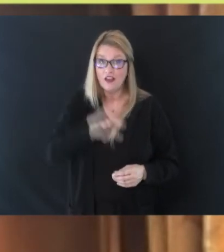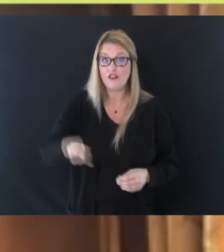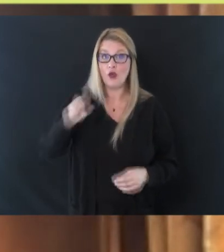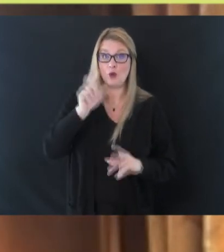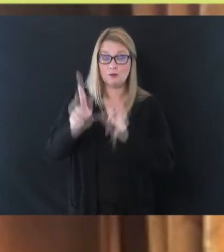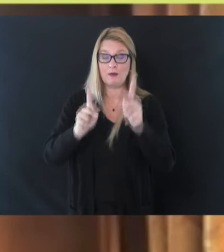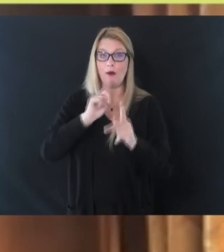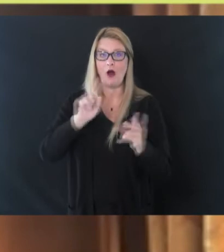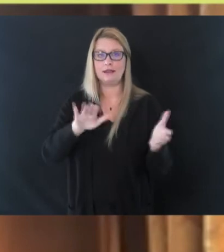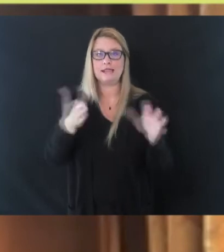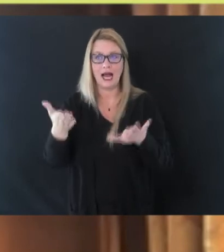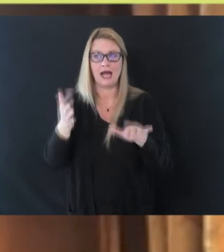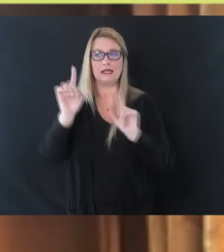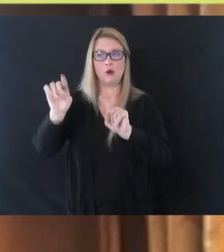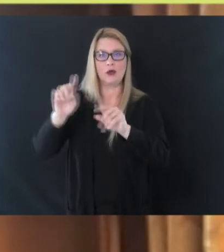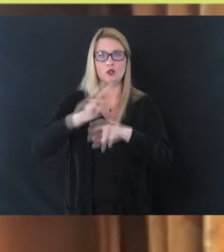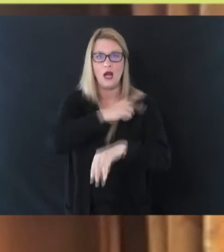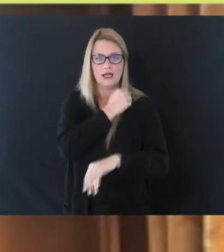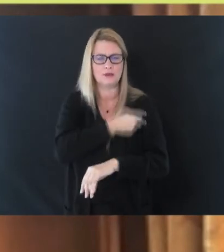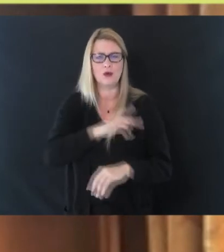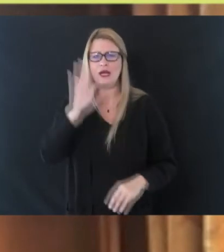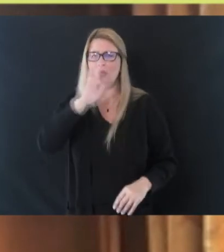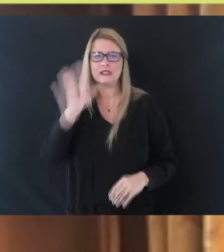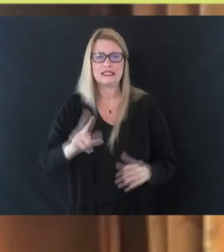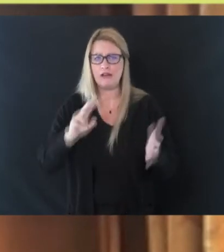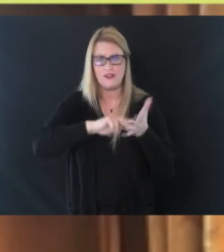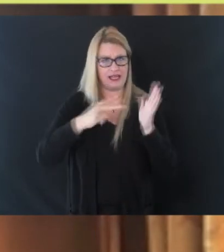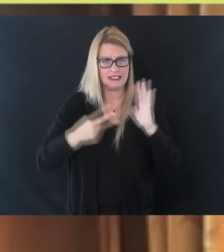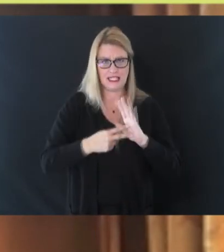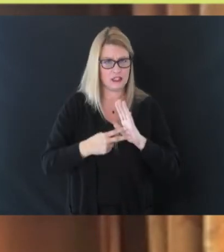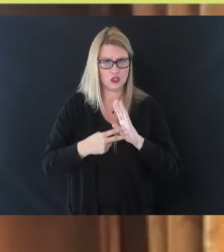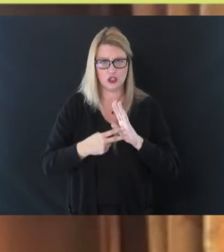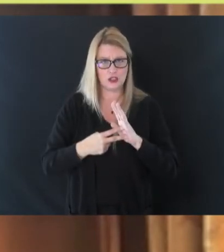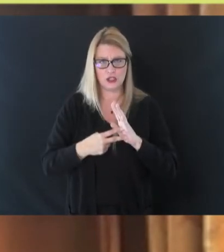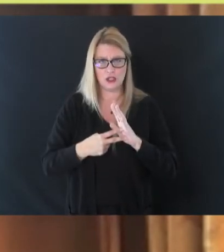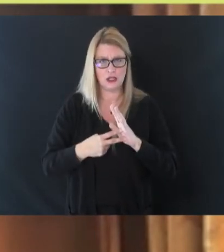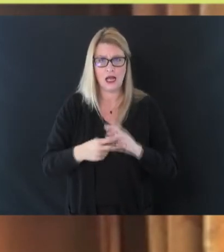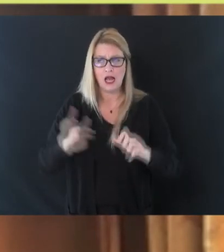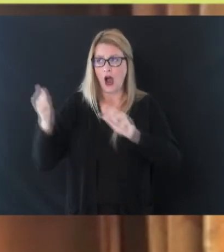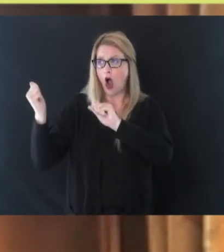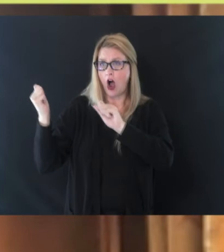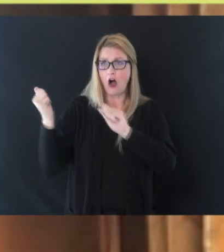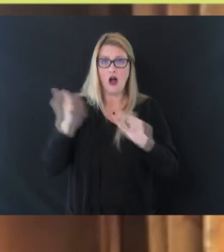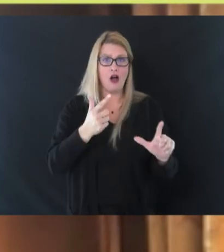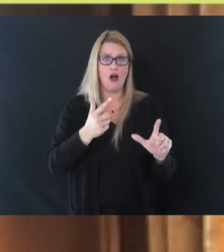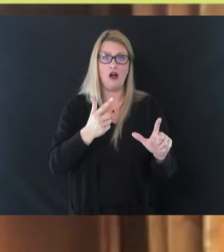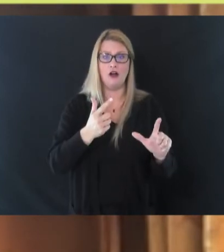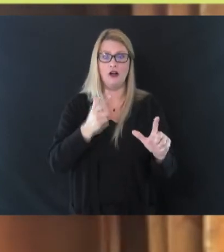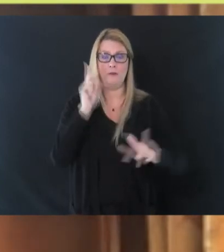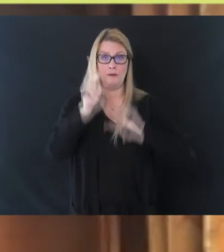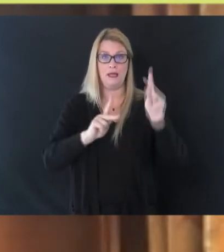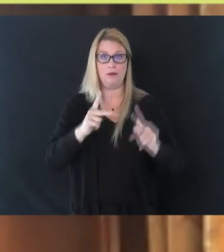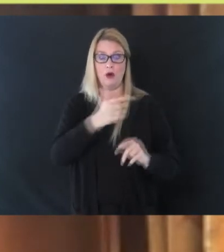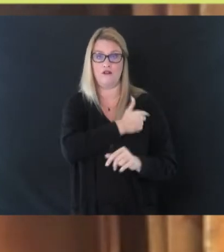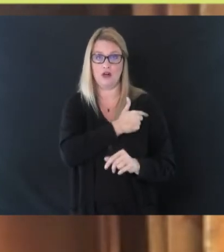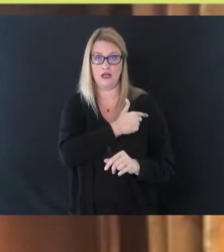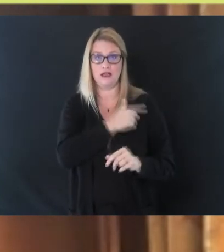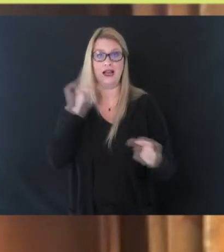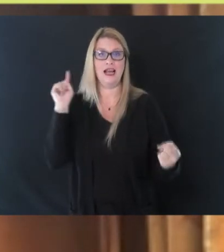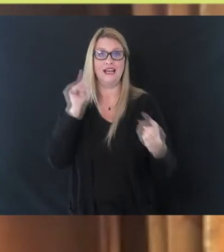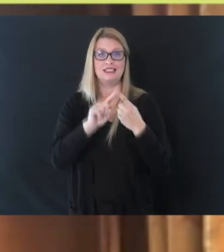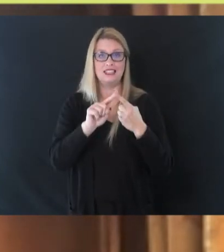hospital. So it was really never our intention to immunize all of the people in these other sectors until after we